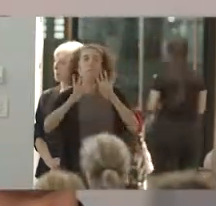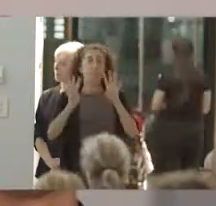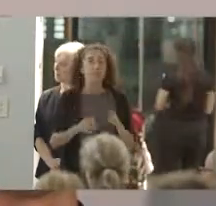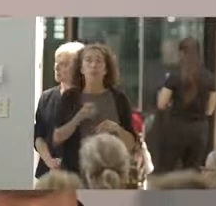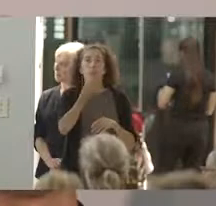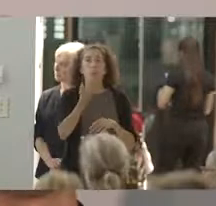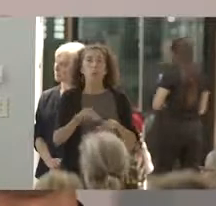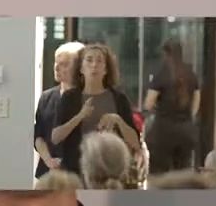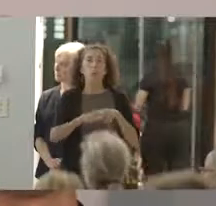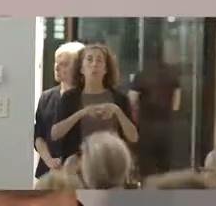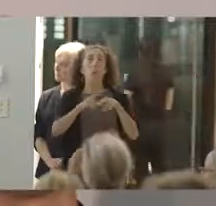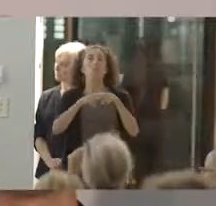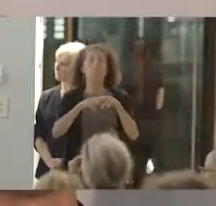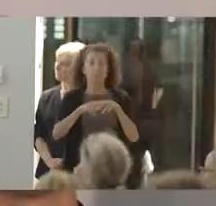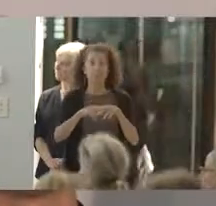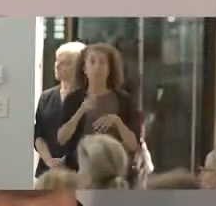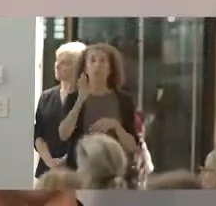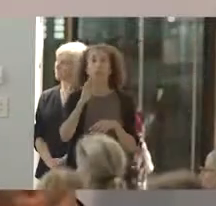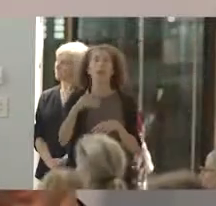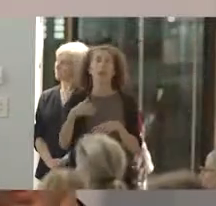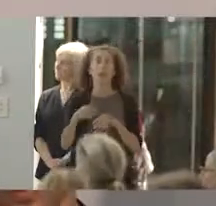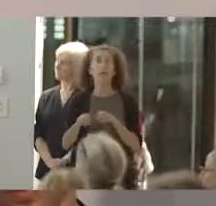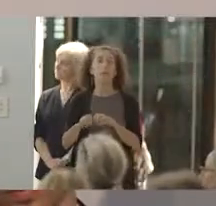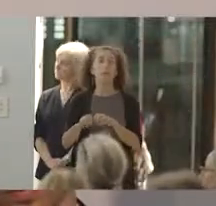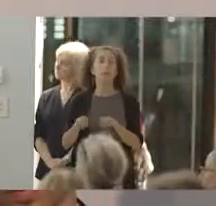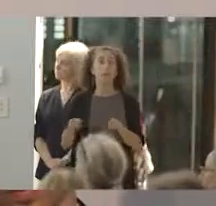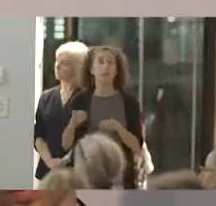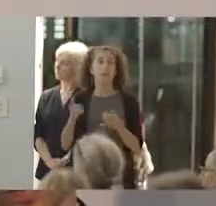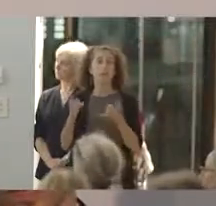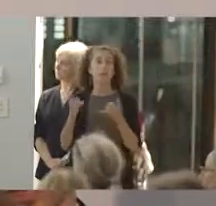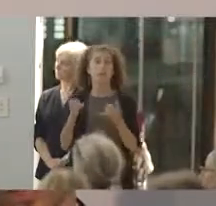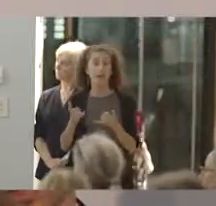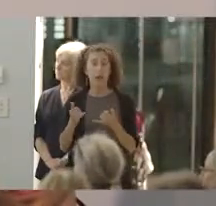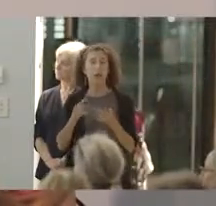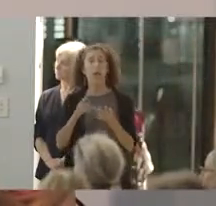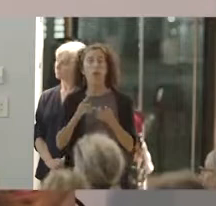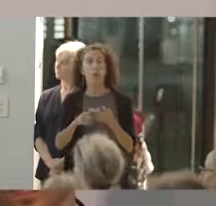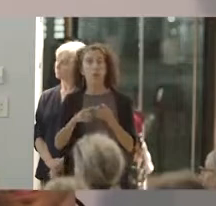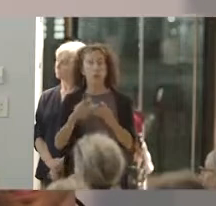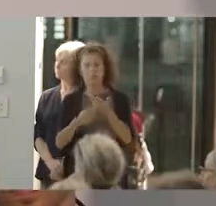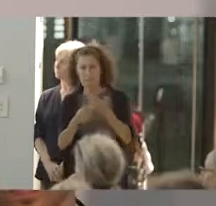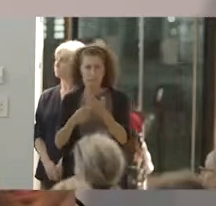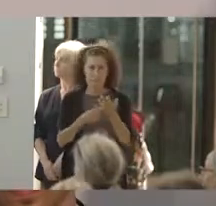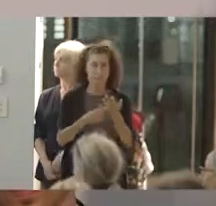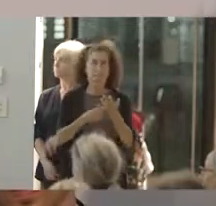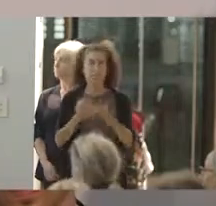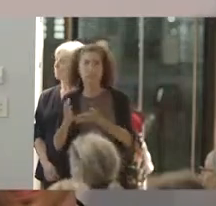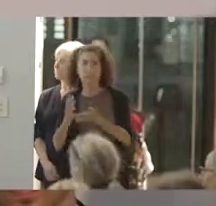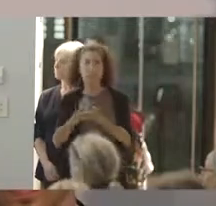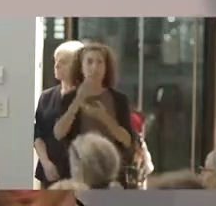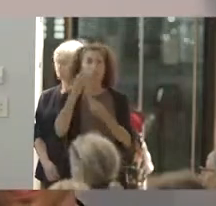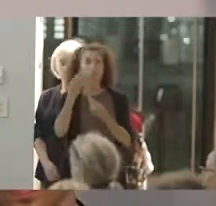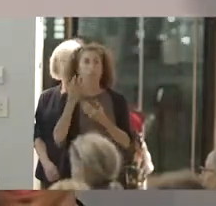city has put together a panel, NPCC, and us, again, all the city agencies, the Port Authority, we're all